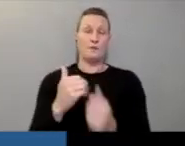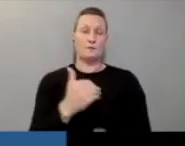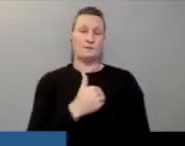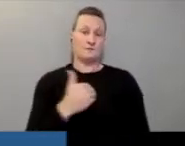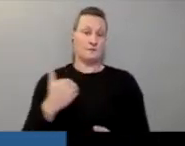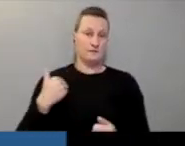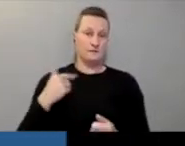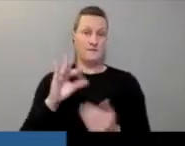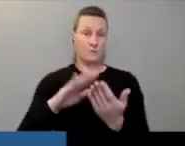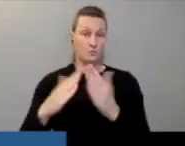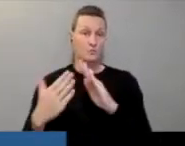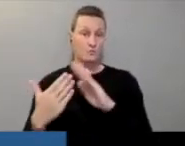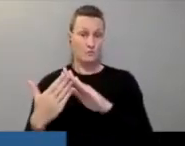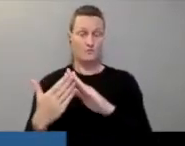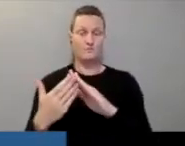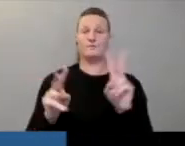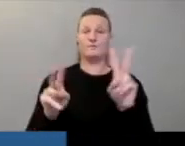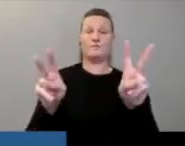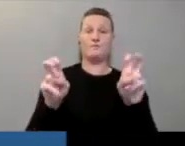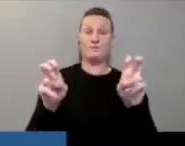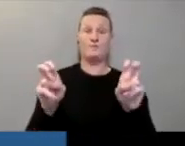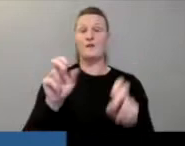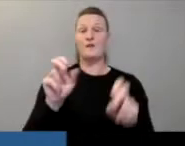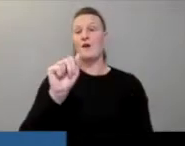ArtworxTO, Toronto's Year of Public Art.